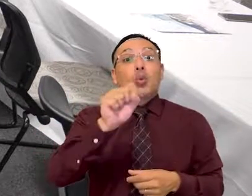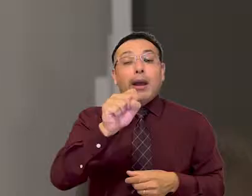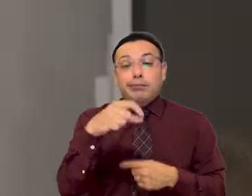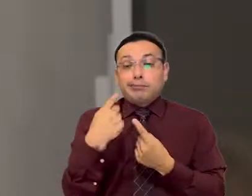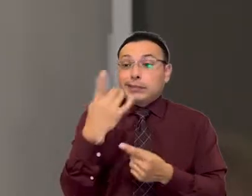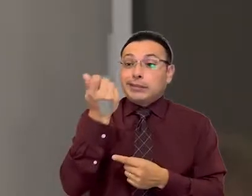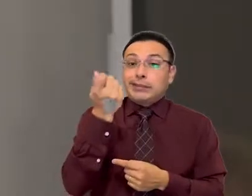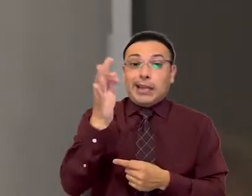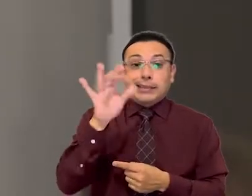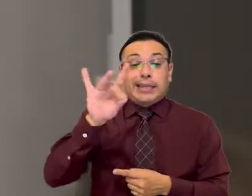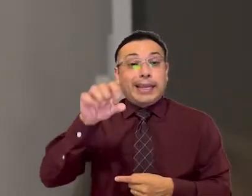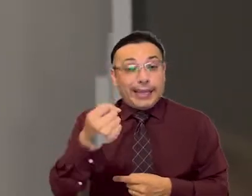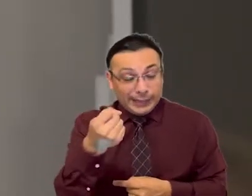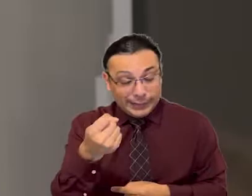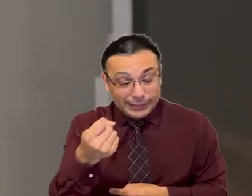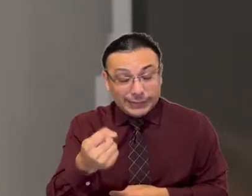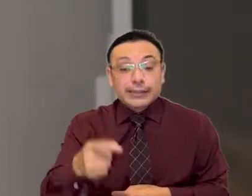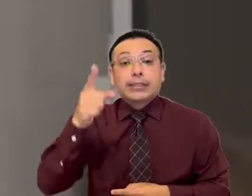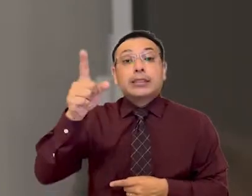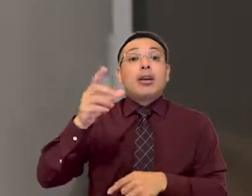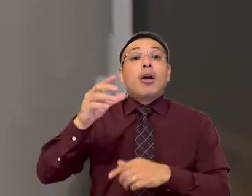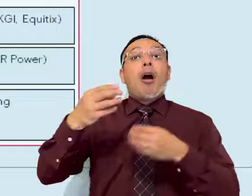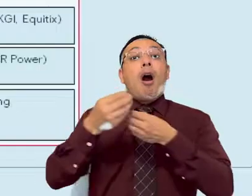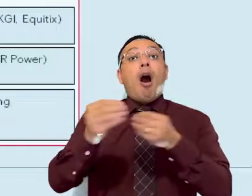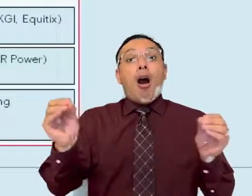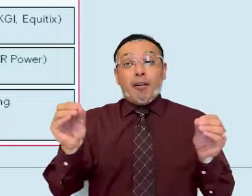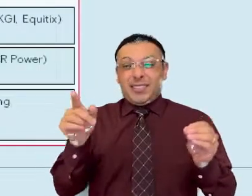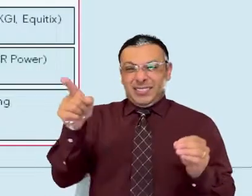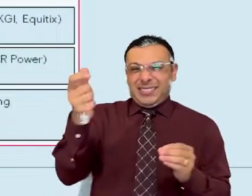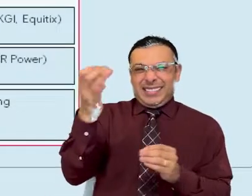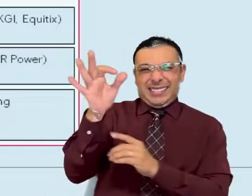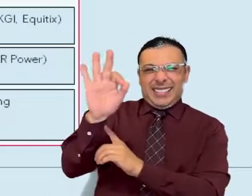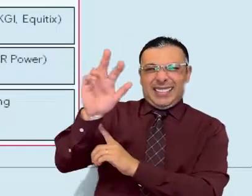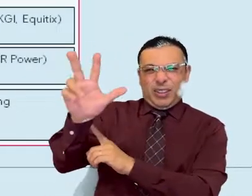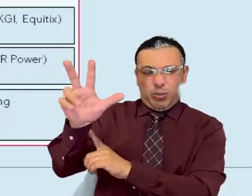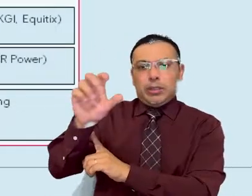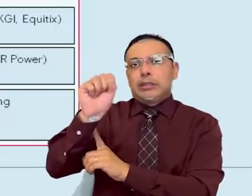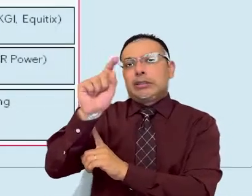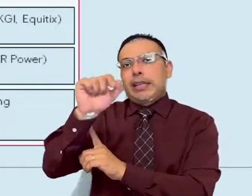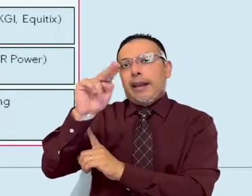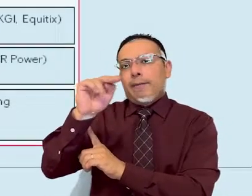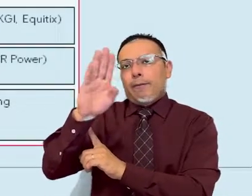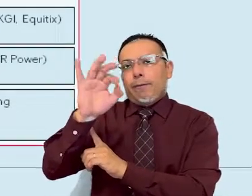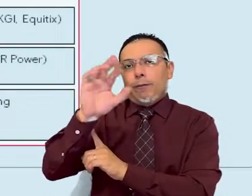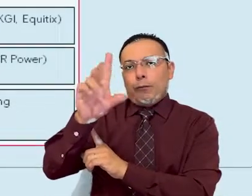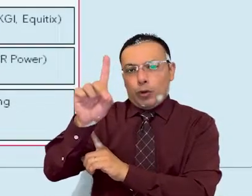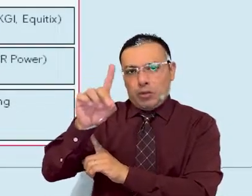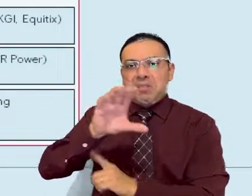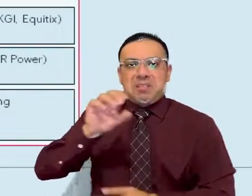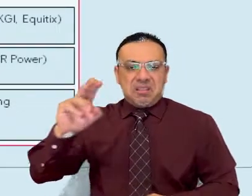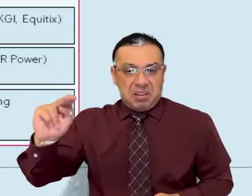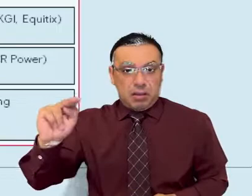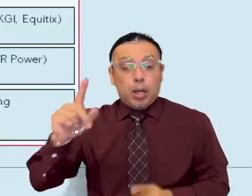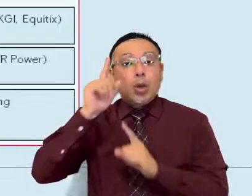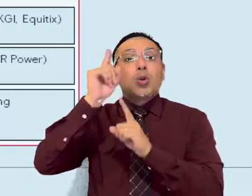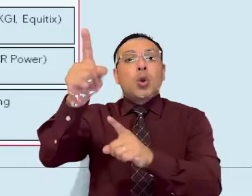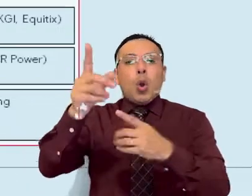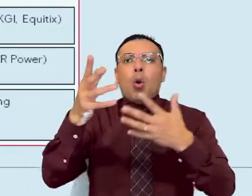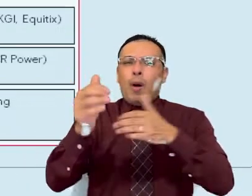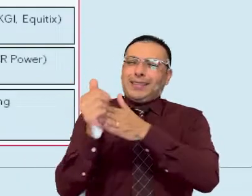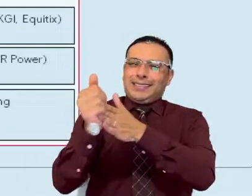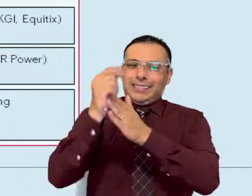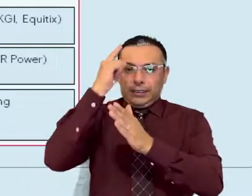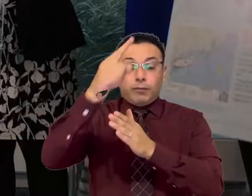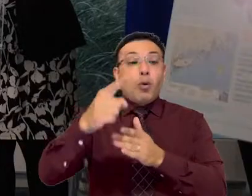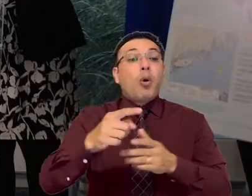an office in Stamford, Connecticut since 1993. We have a clear ambition to be a leader in the energy transition with more than a decade